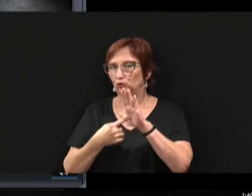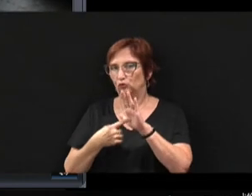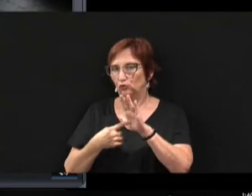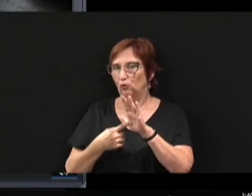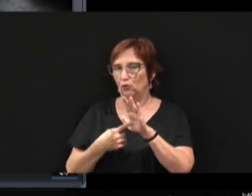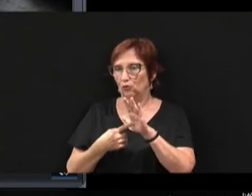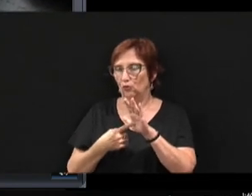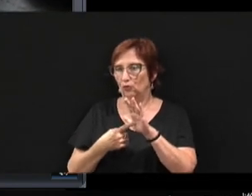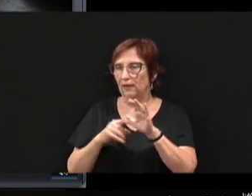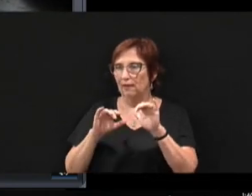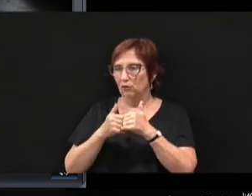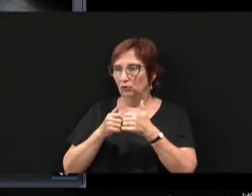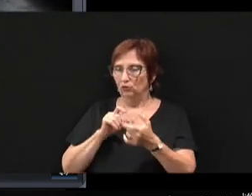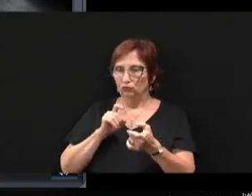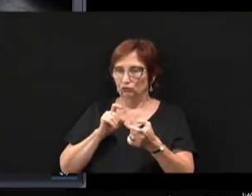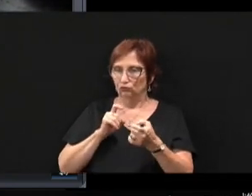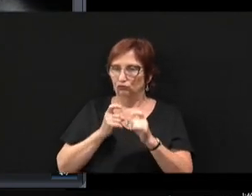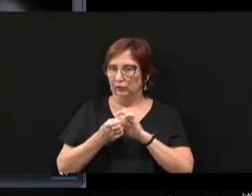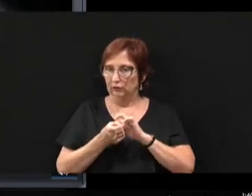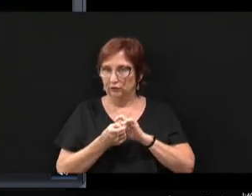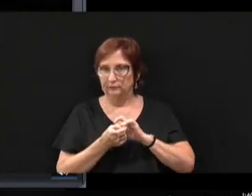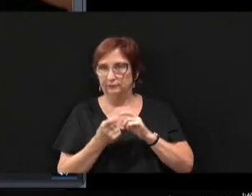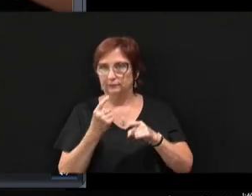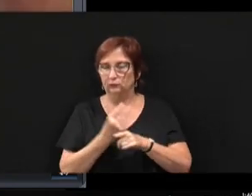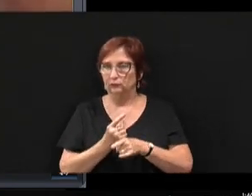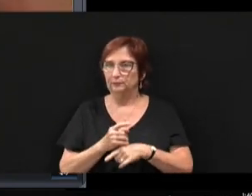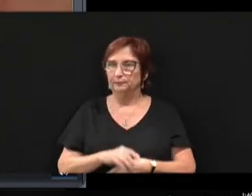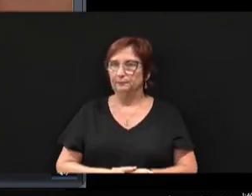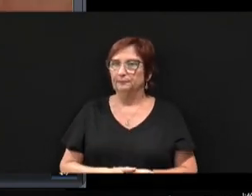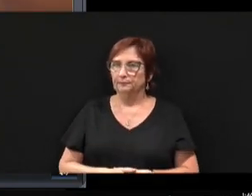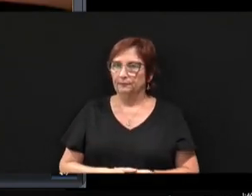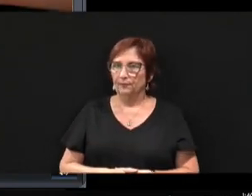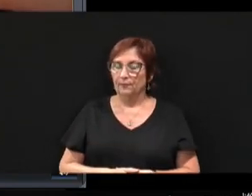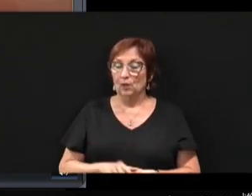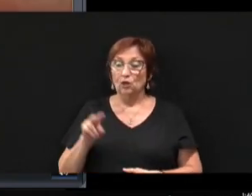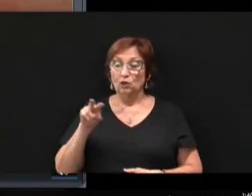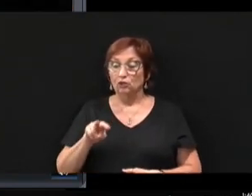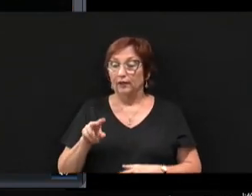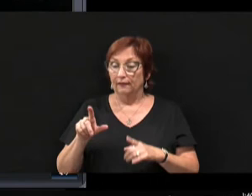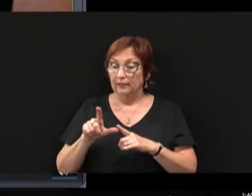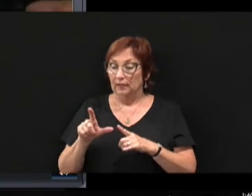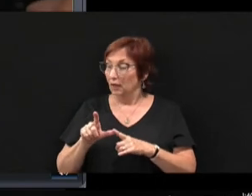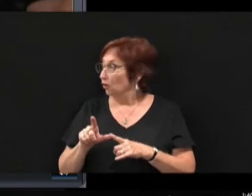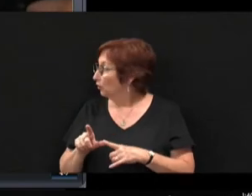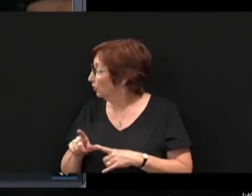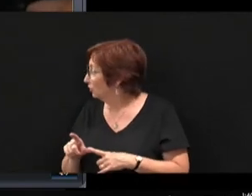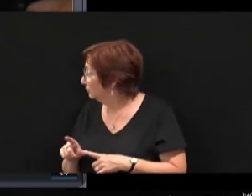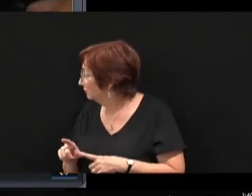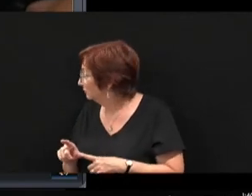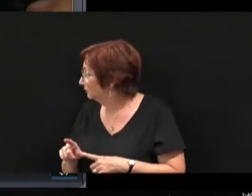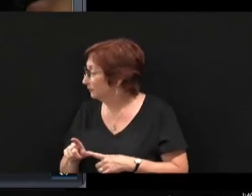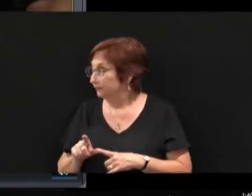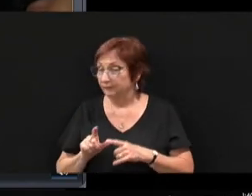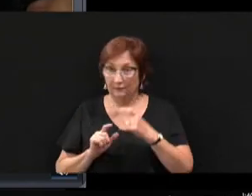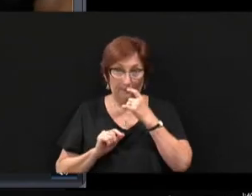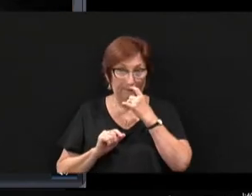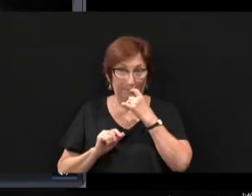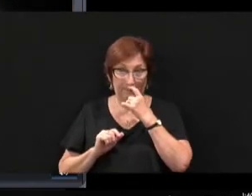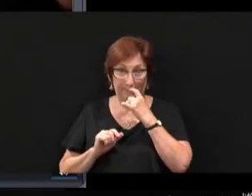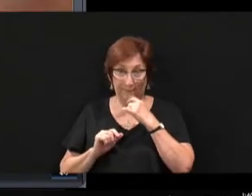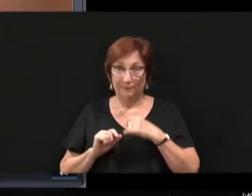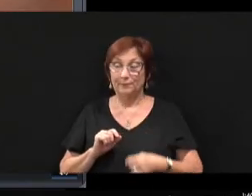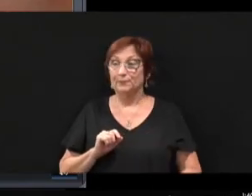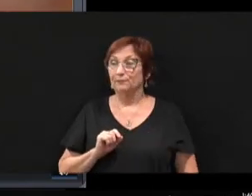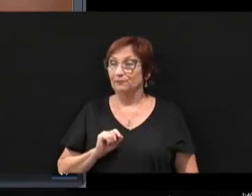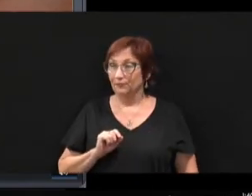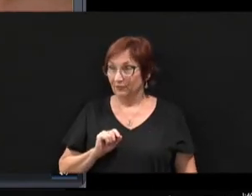error correction. Okay, let's look at this letter. Well, wait a minute, give you time. Okay, that